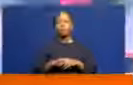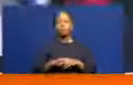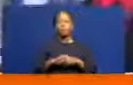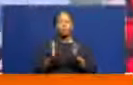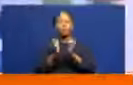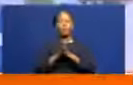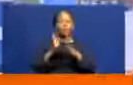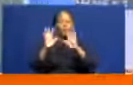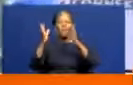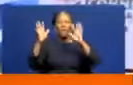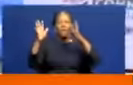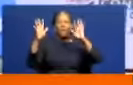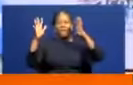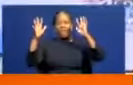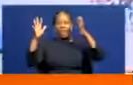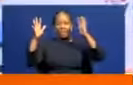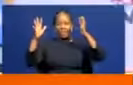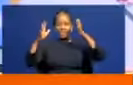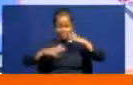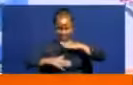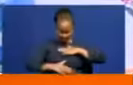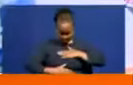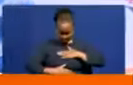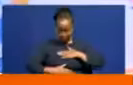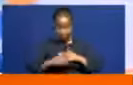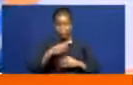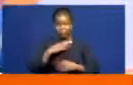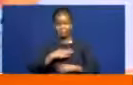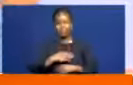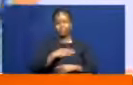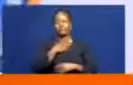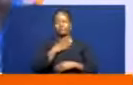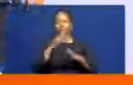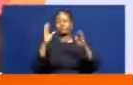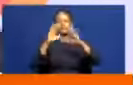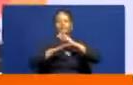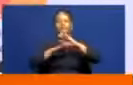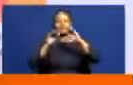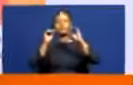round of applause to our guest of honor, His Excellency, our deputy president.